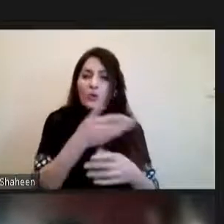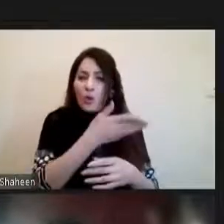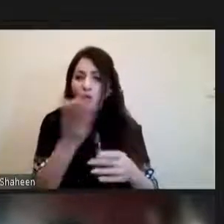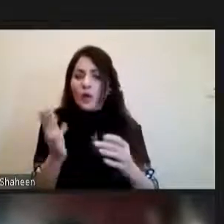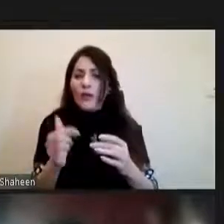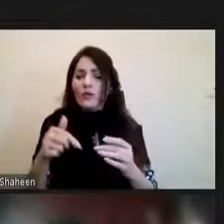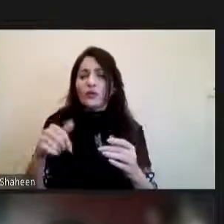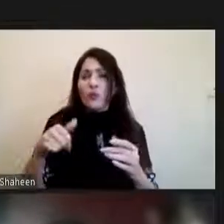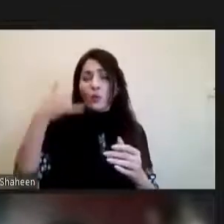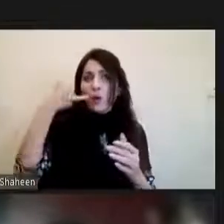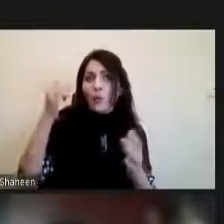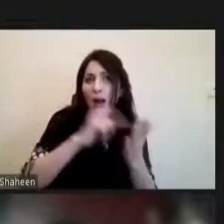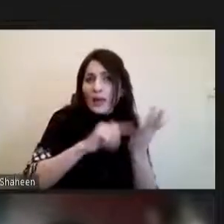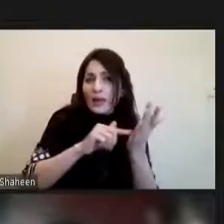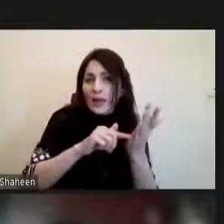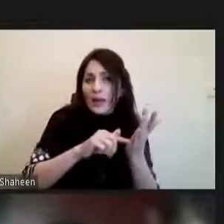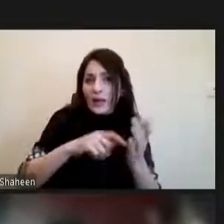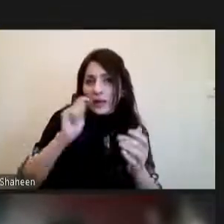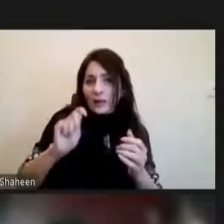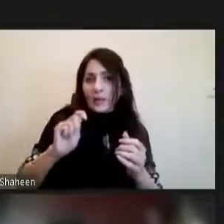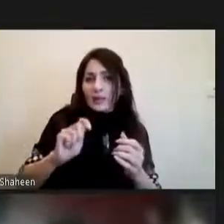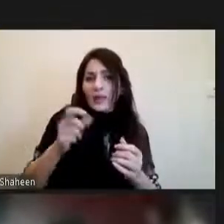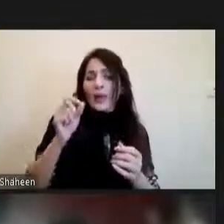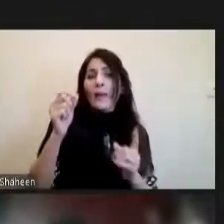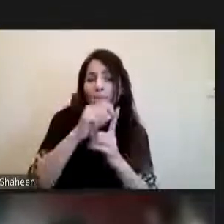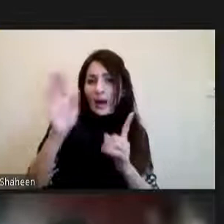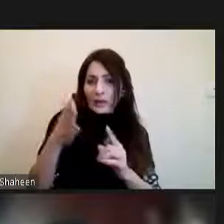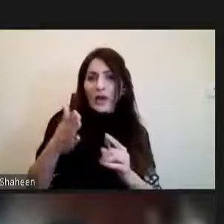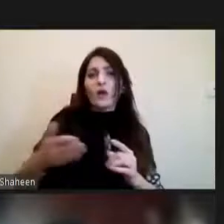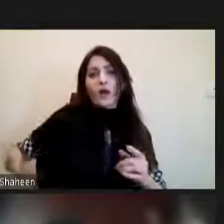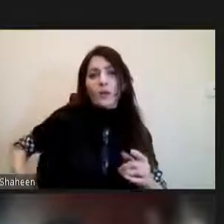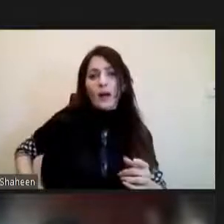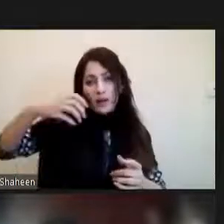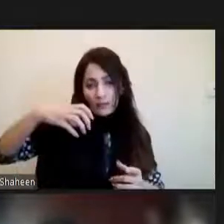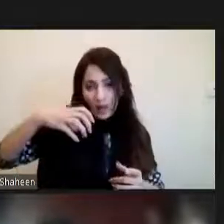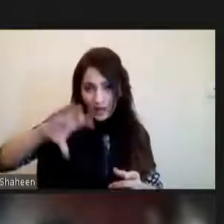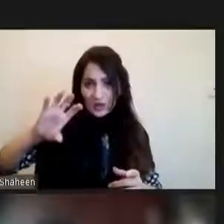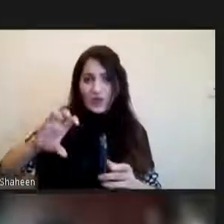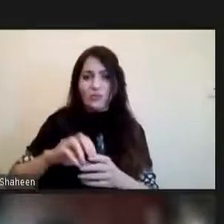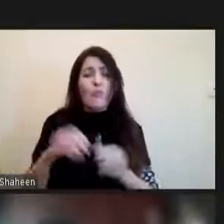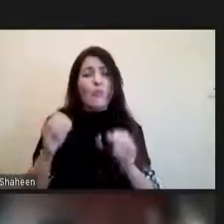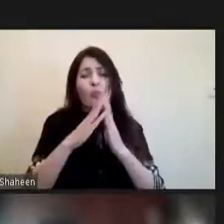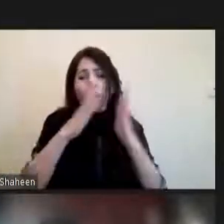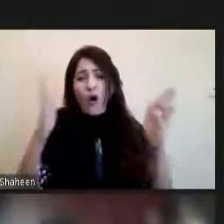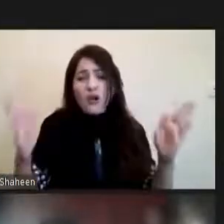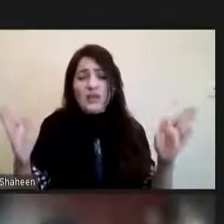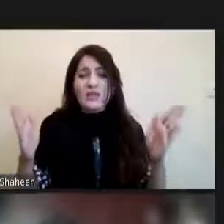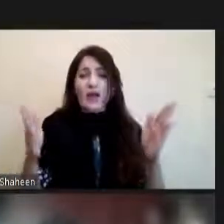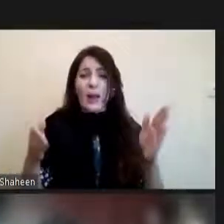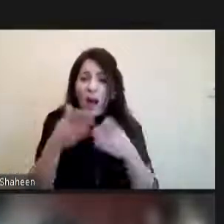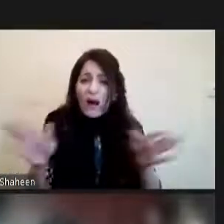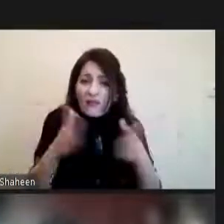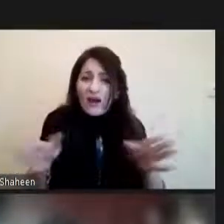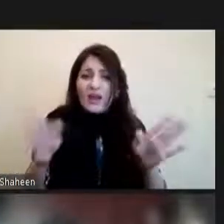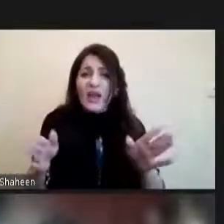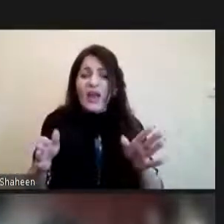internet. Now, in Pakistan and in Bangladesh, where we identify large gaps in terms of mobile internet awareness, we see